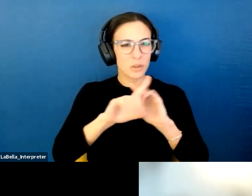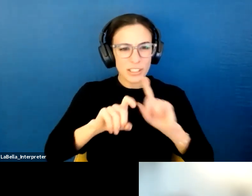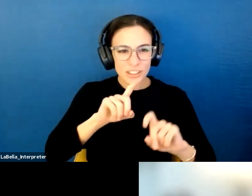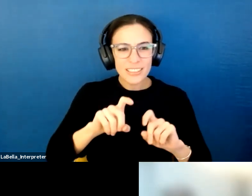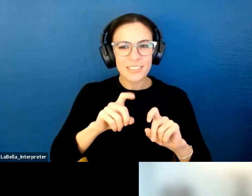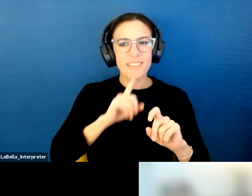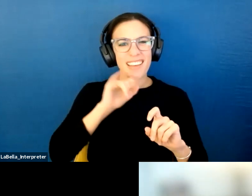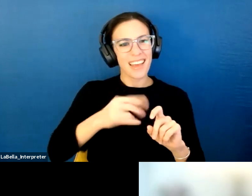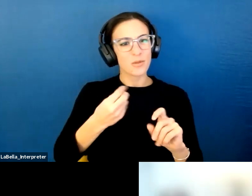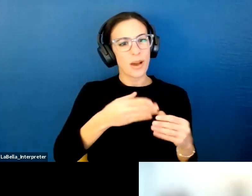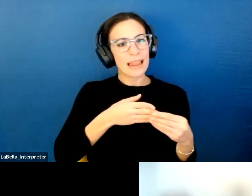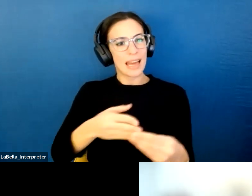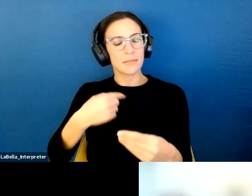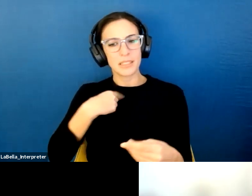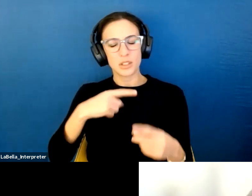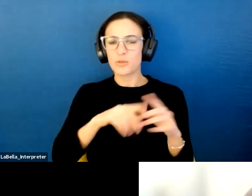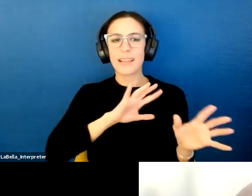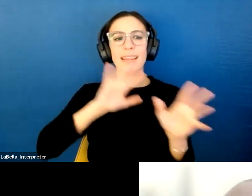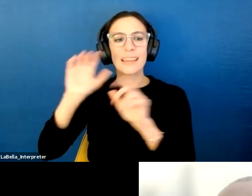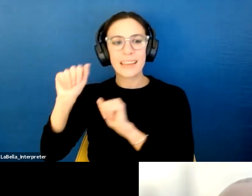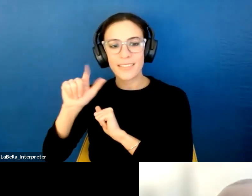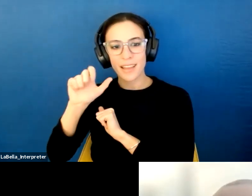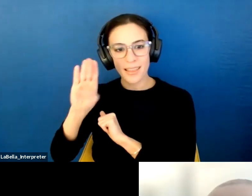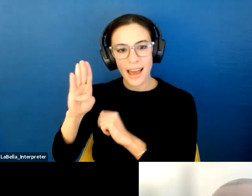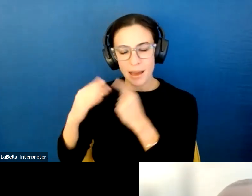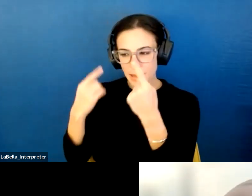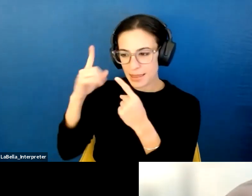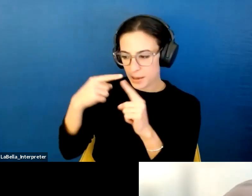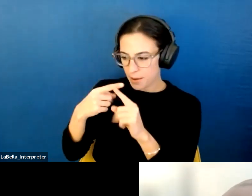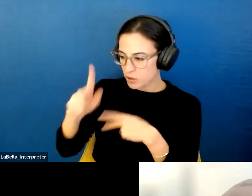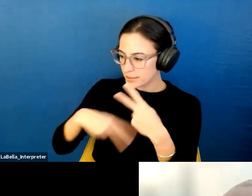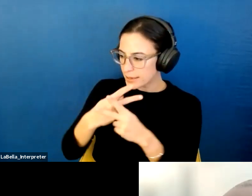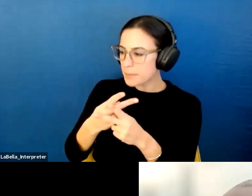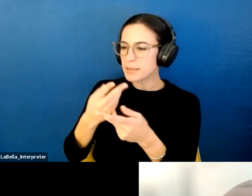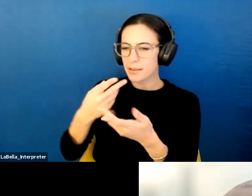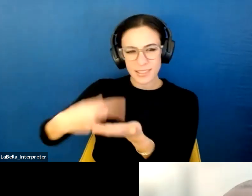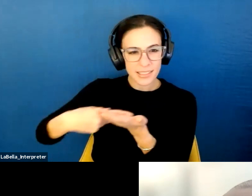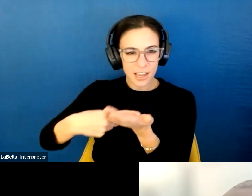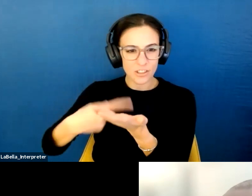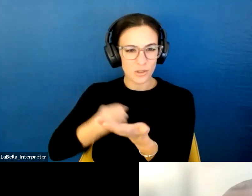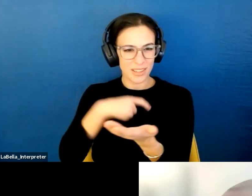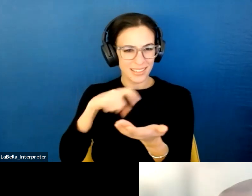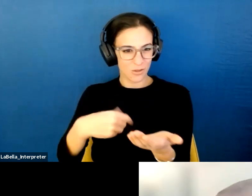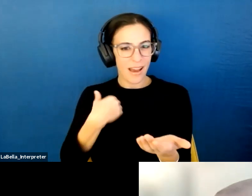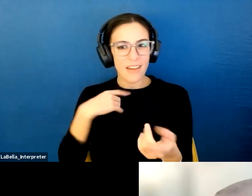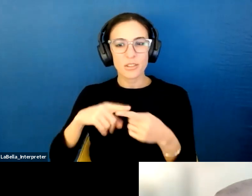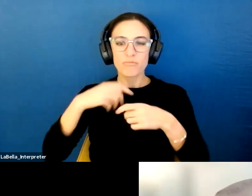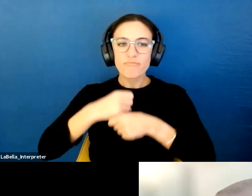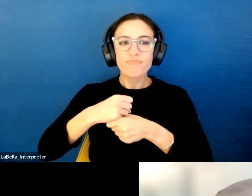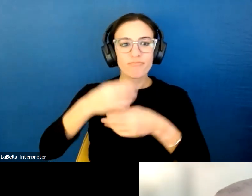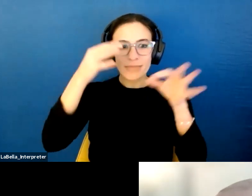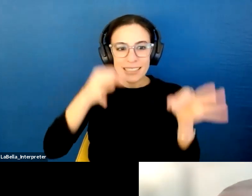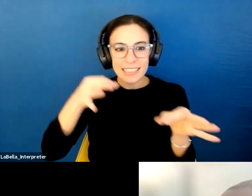leave the lab and really think about the kinds of spaces and conversations that we need to be making to create decisions that really,